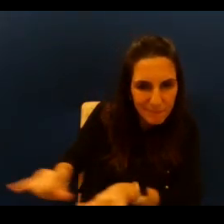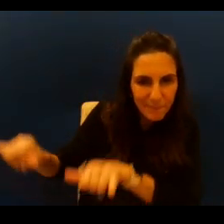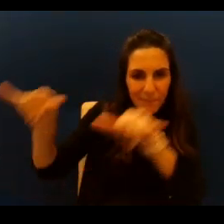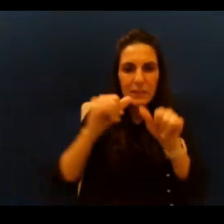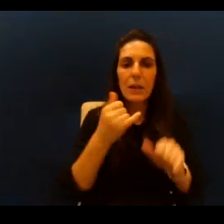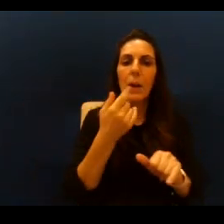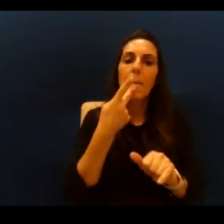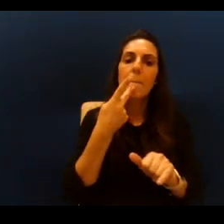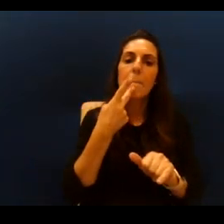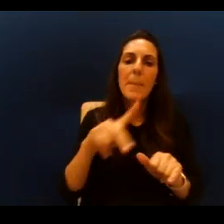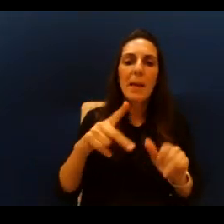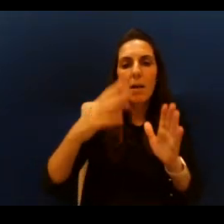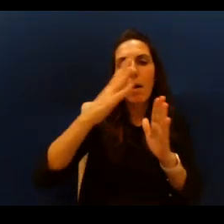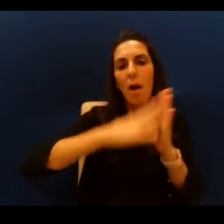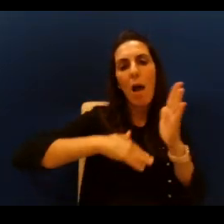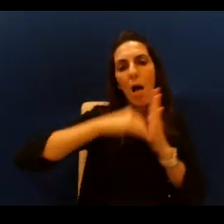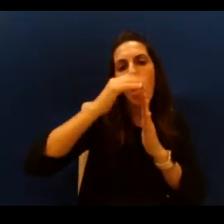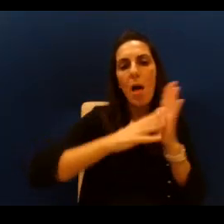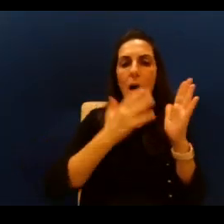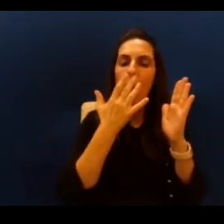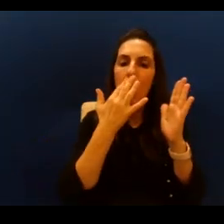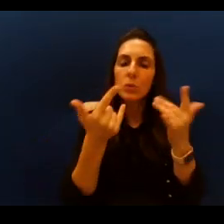asked us for the colors for the